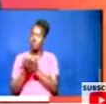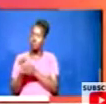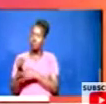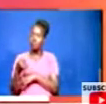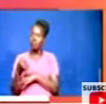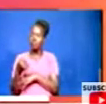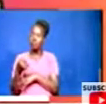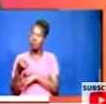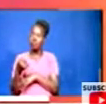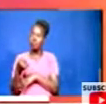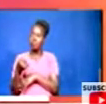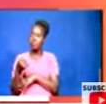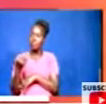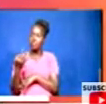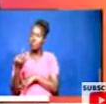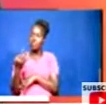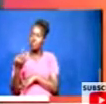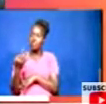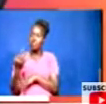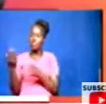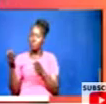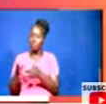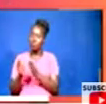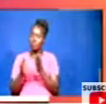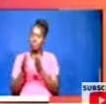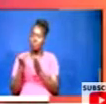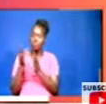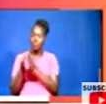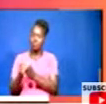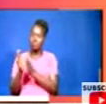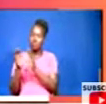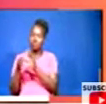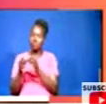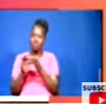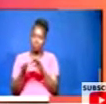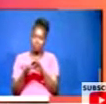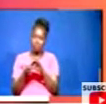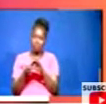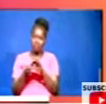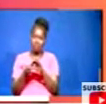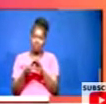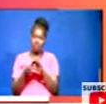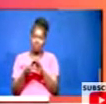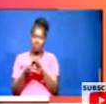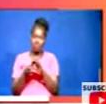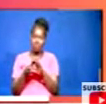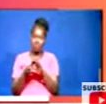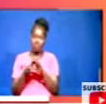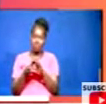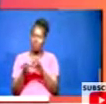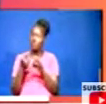three livestock corridors. One corridor that connects the region around